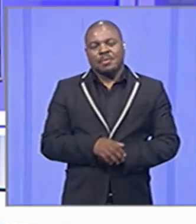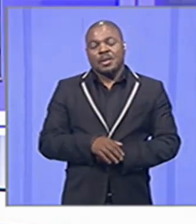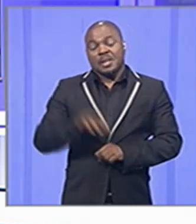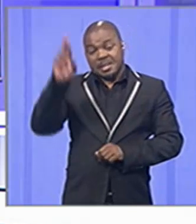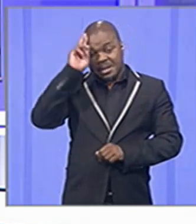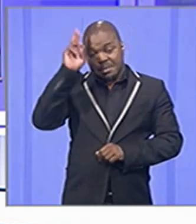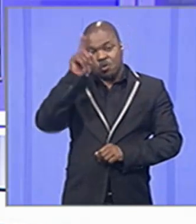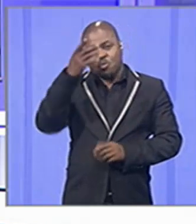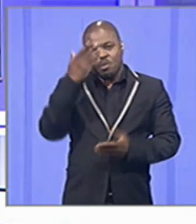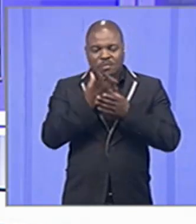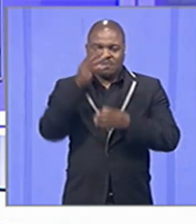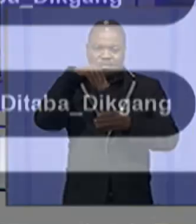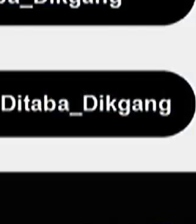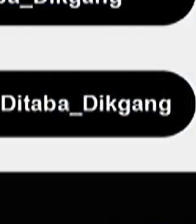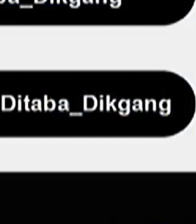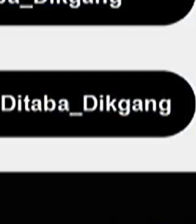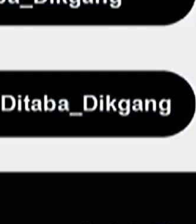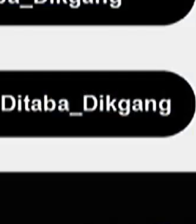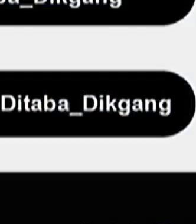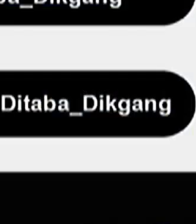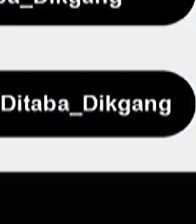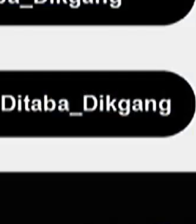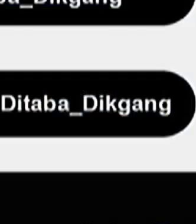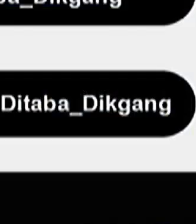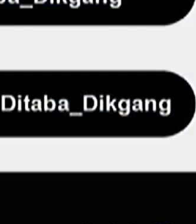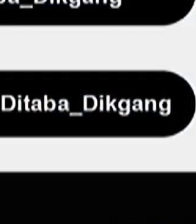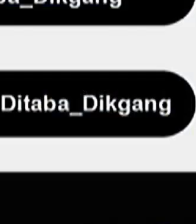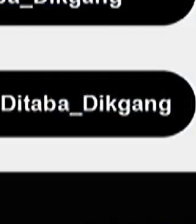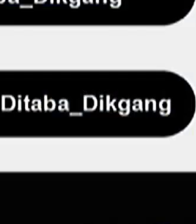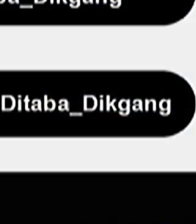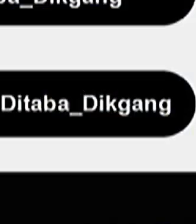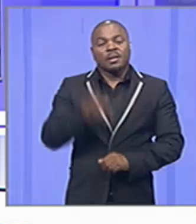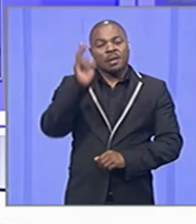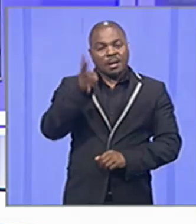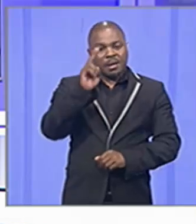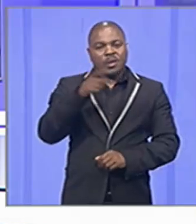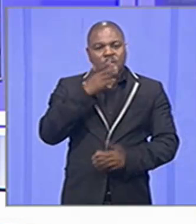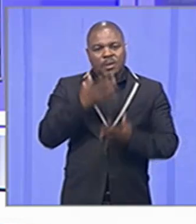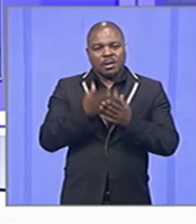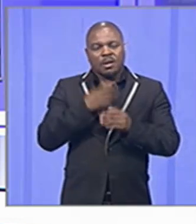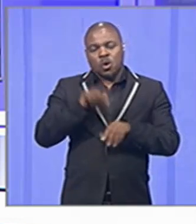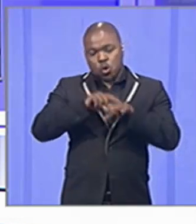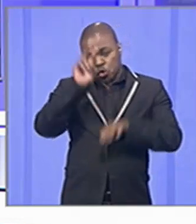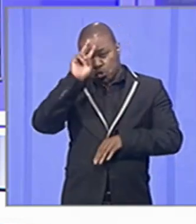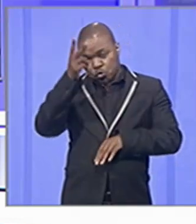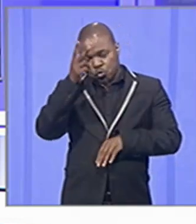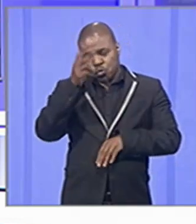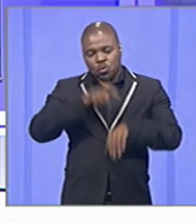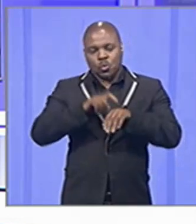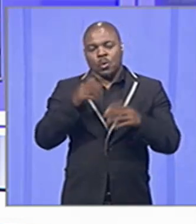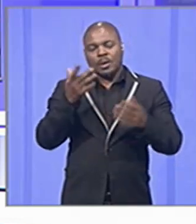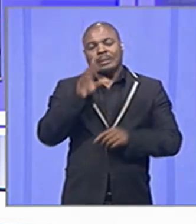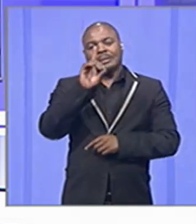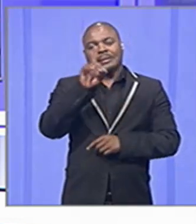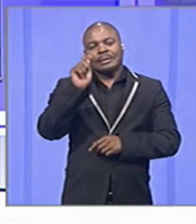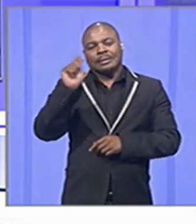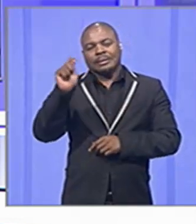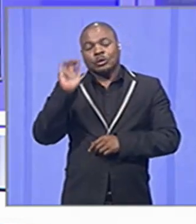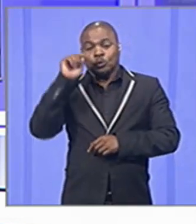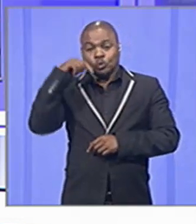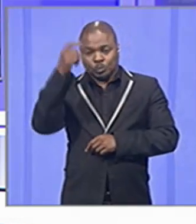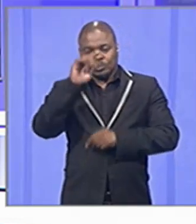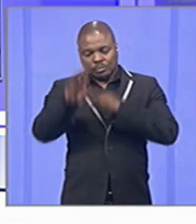gata tema go marangrang a dikgokaganyo. Re tla boa re lesolela tšona ka iri ya bobedi mo go DTT go sasa. Morago